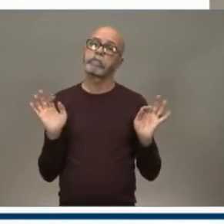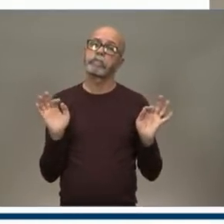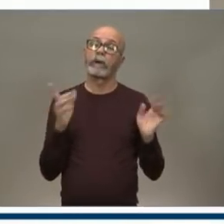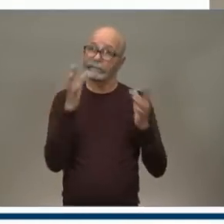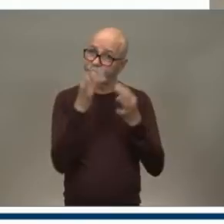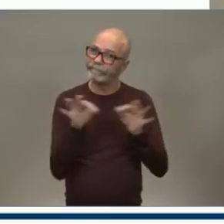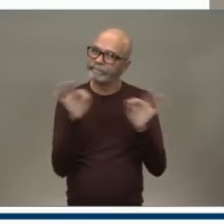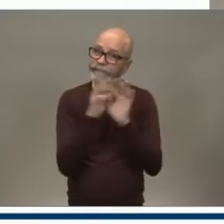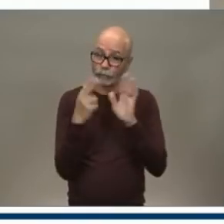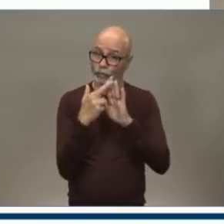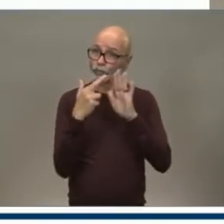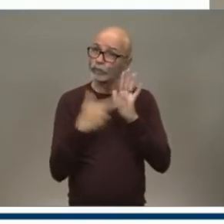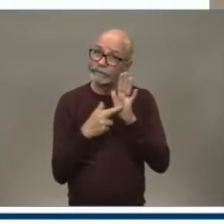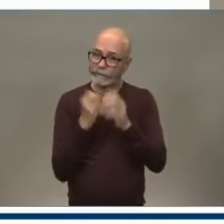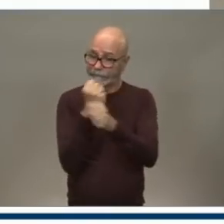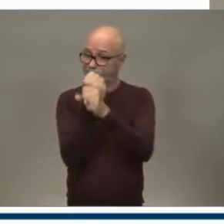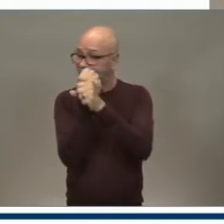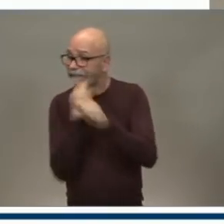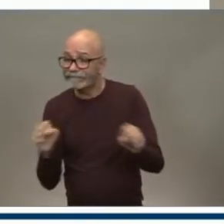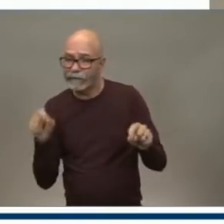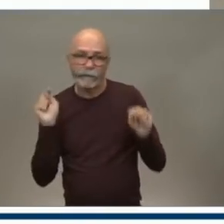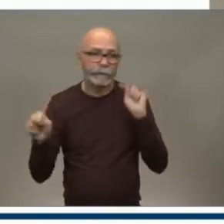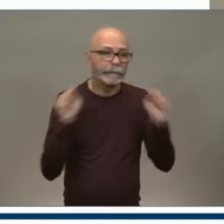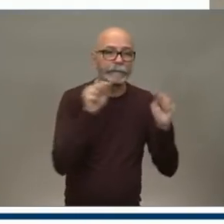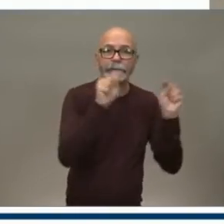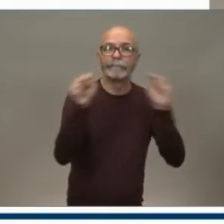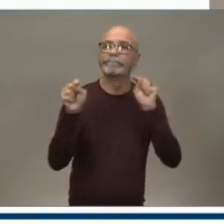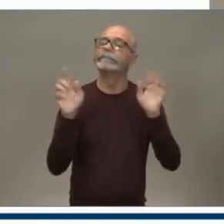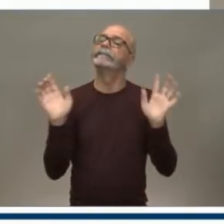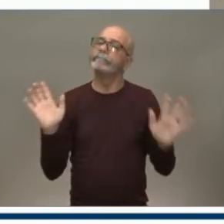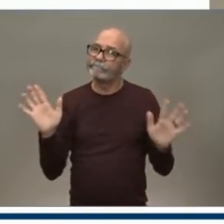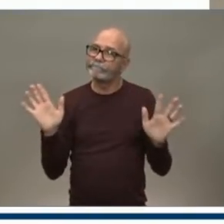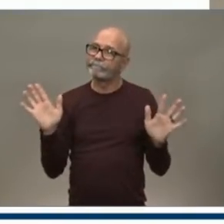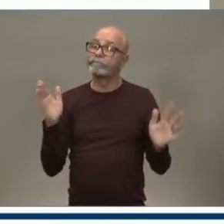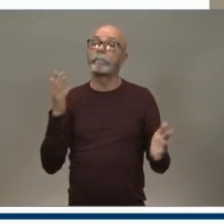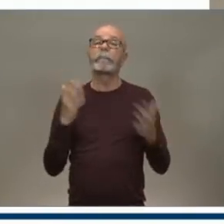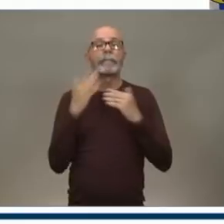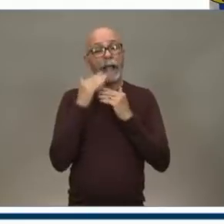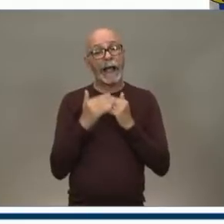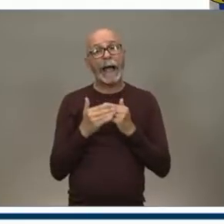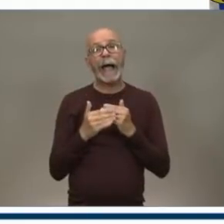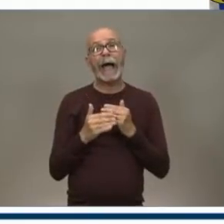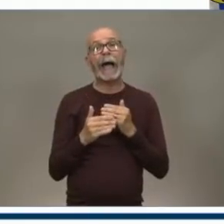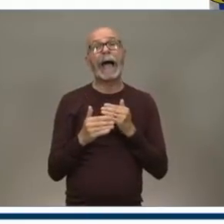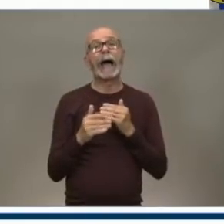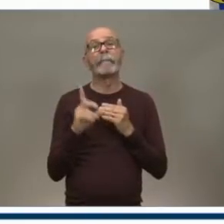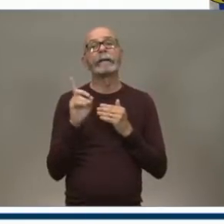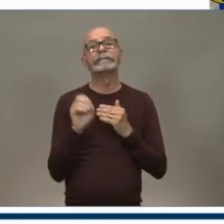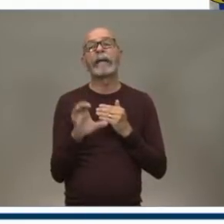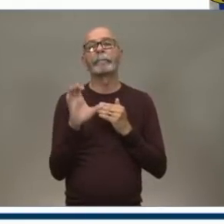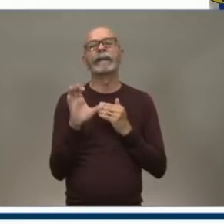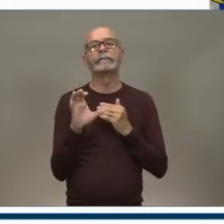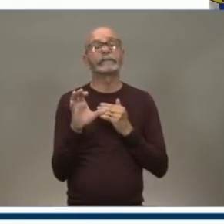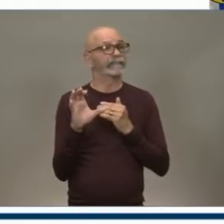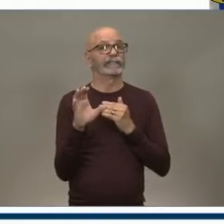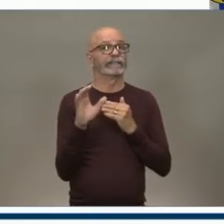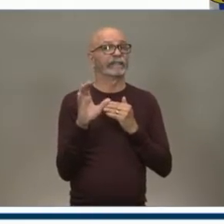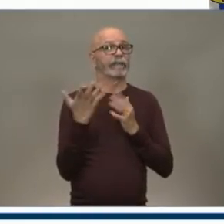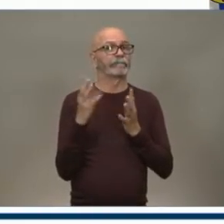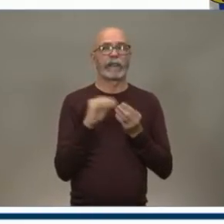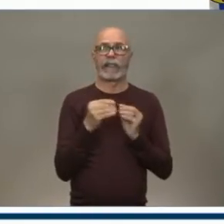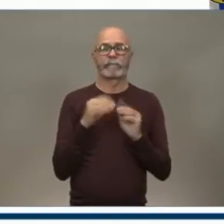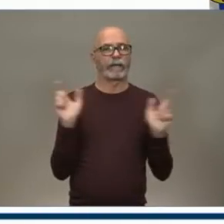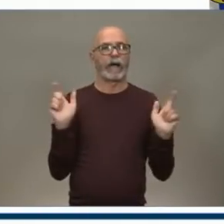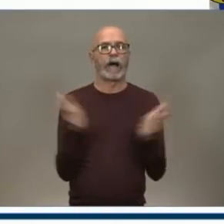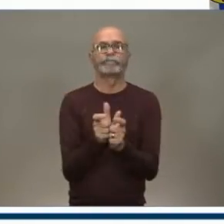I can give no guarantees that it won't need to change over time. Do you have a follow-up, Kathleen? Just to follow up on that, is